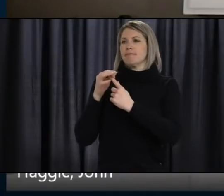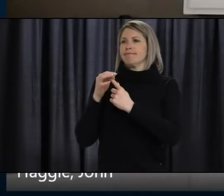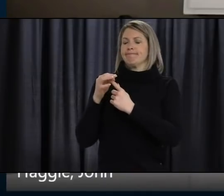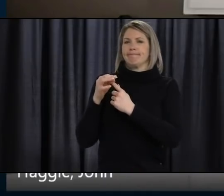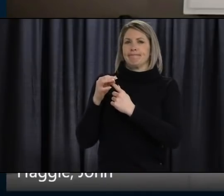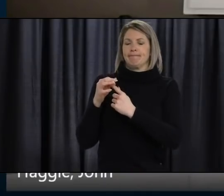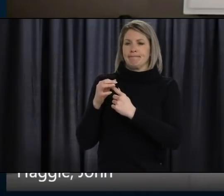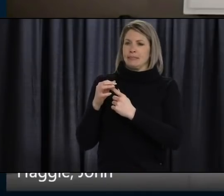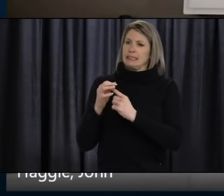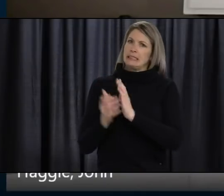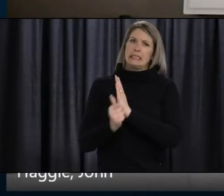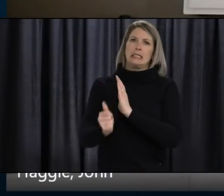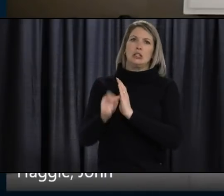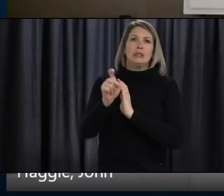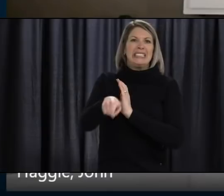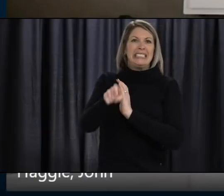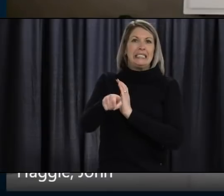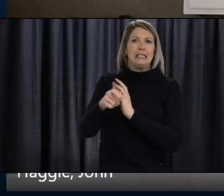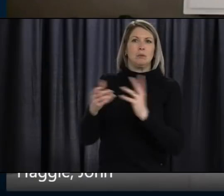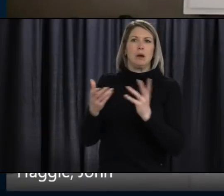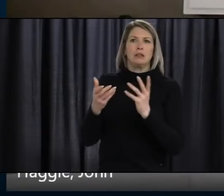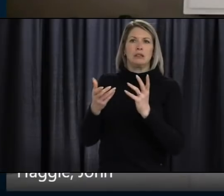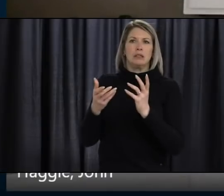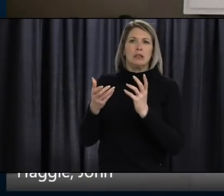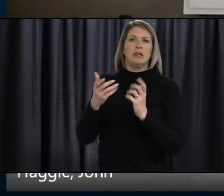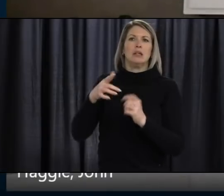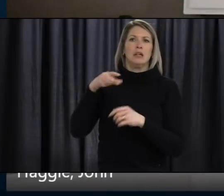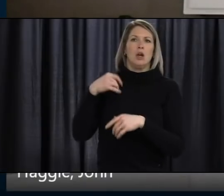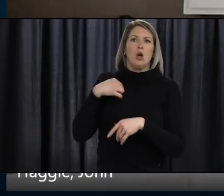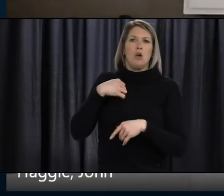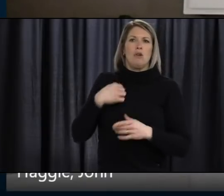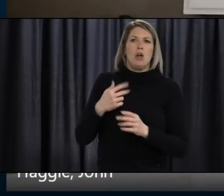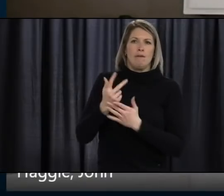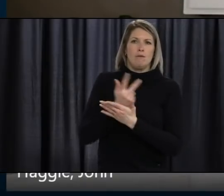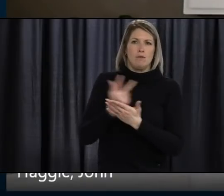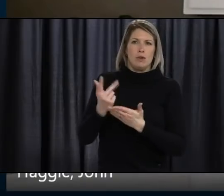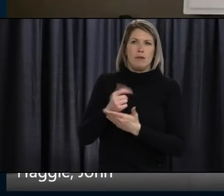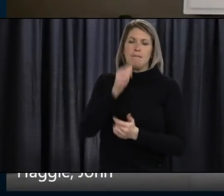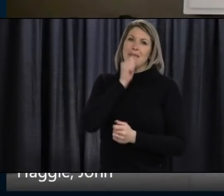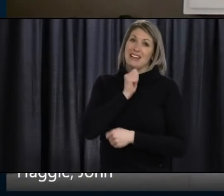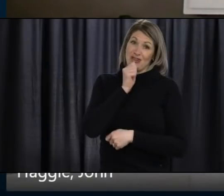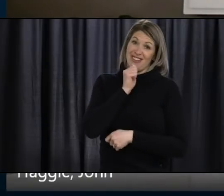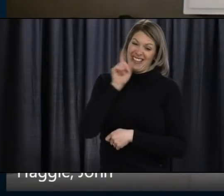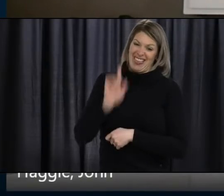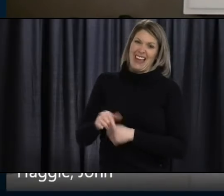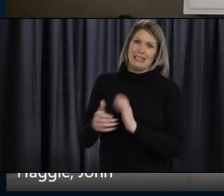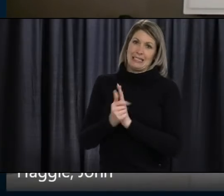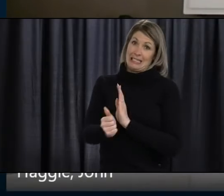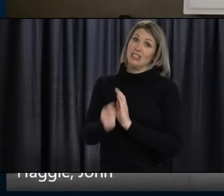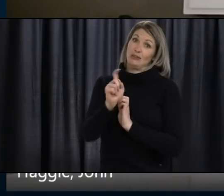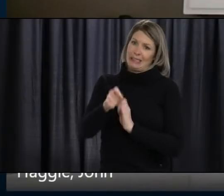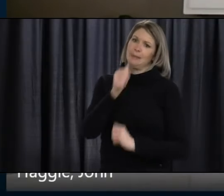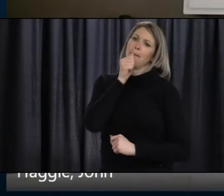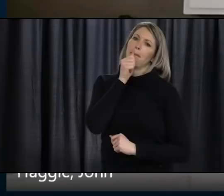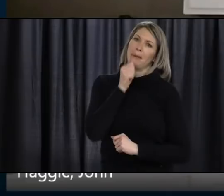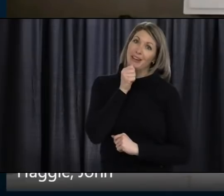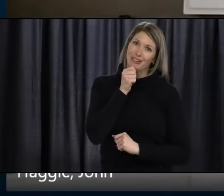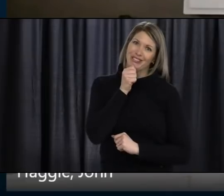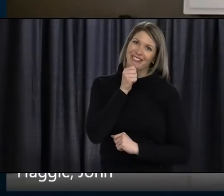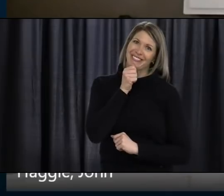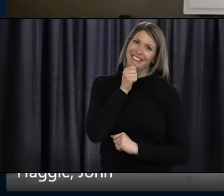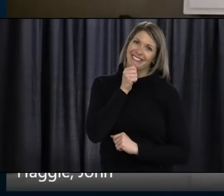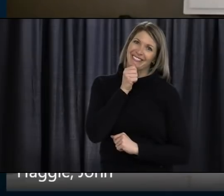next 3 or 4 weeks is patience. Because even under the best of circumstances,